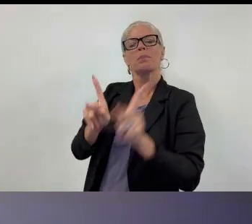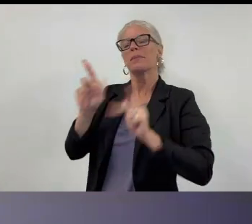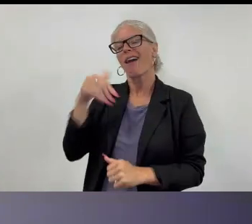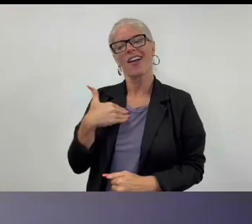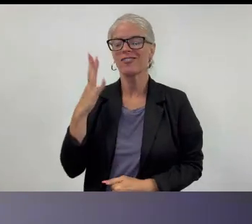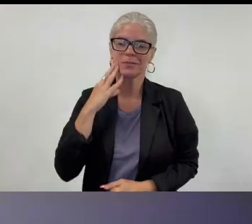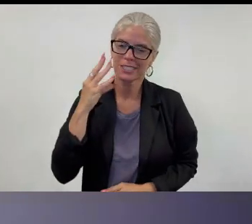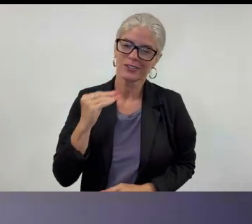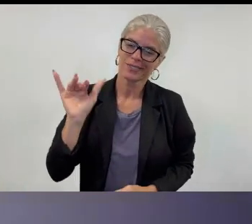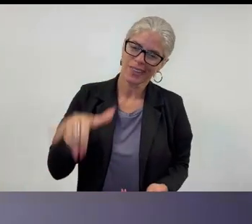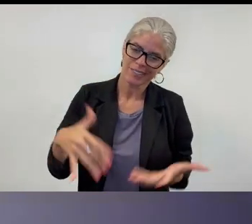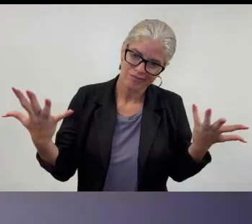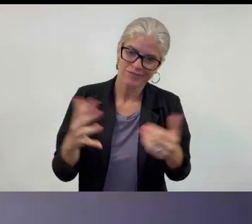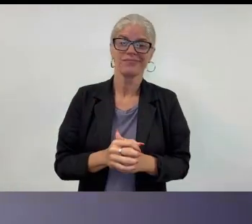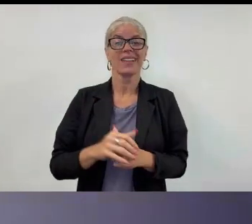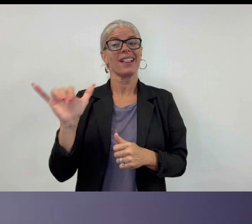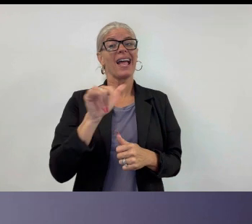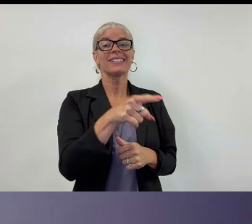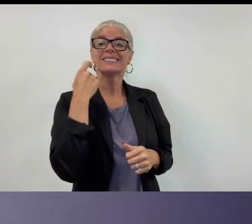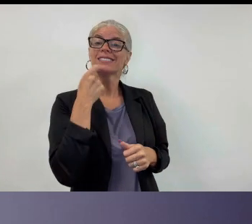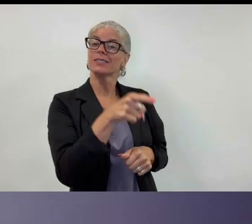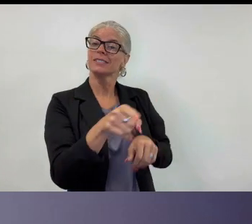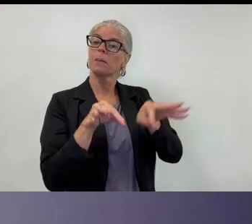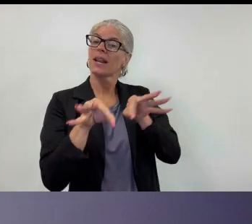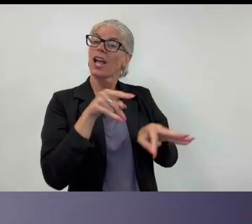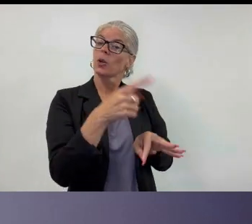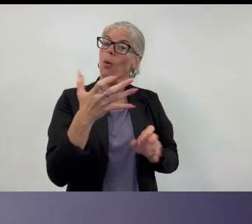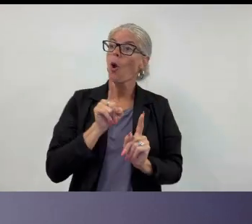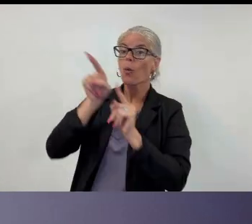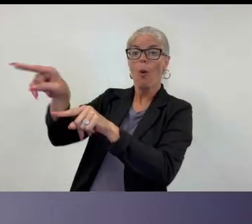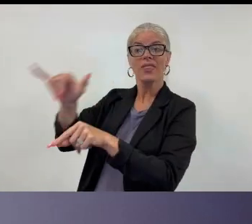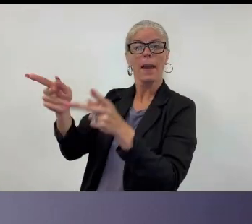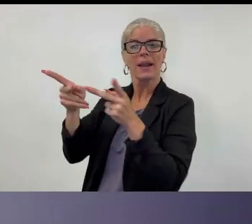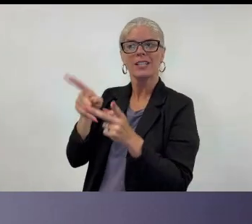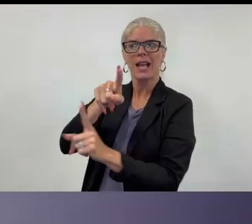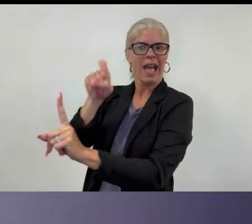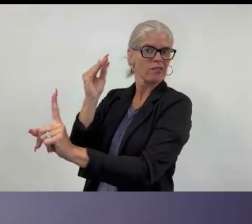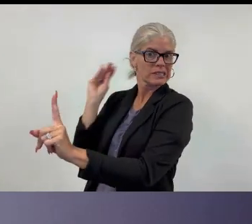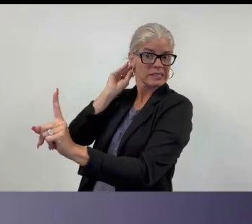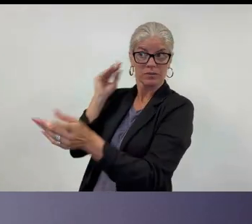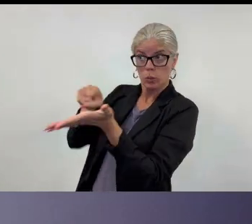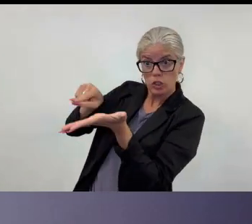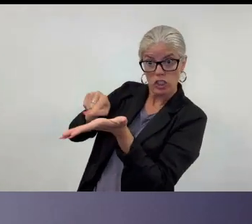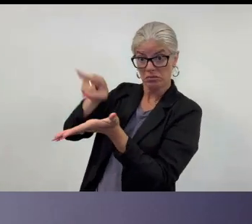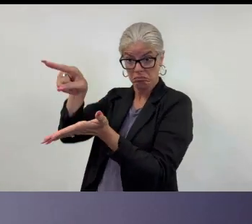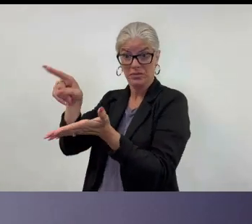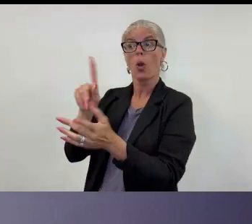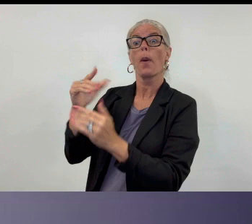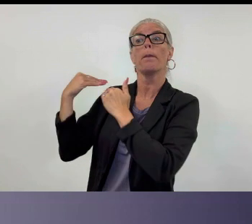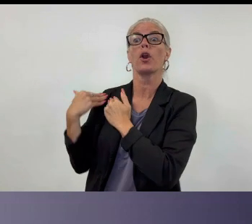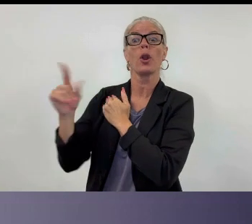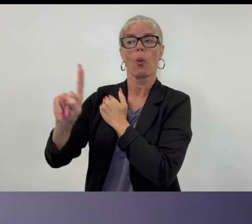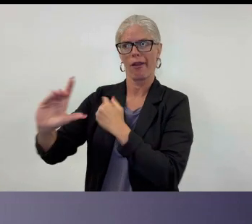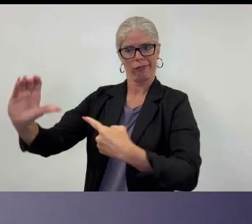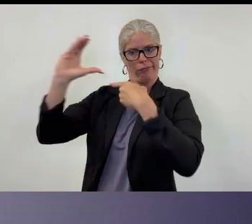aware, because they just don't have the exposure. And that, sometimes like you say, you want to go someplace, but you